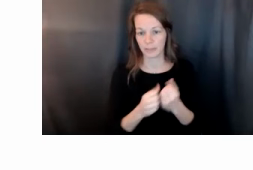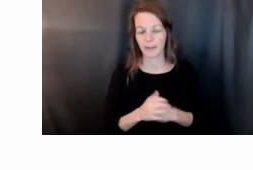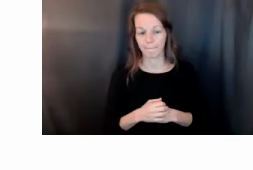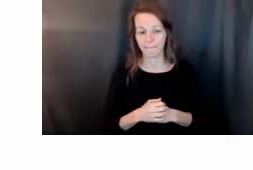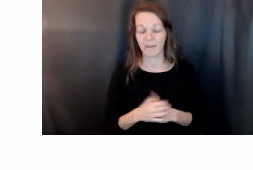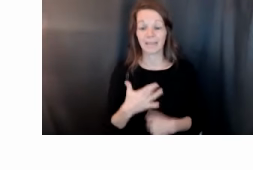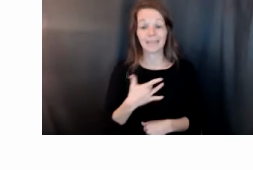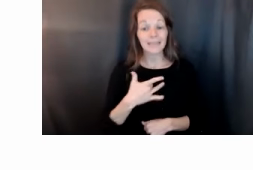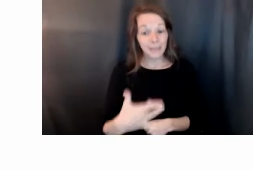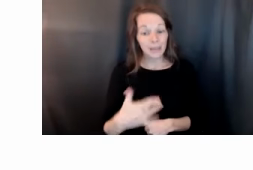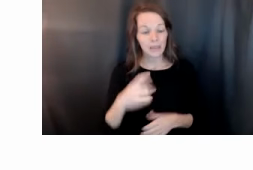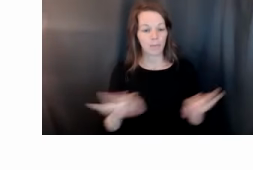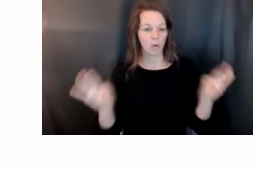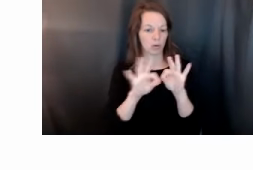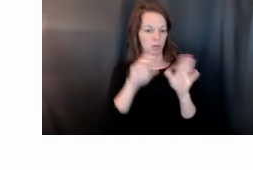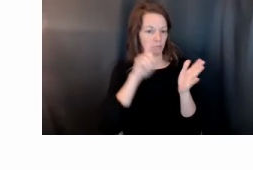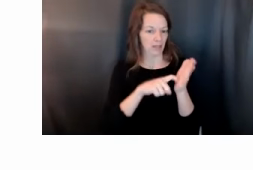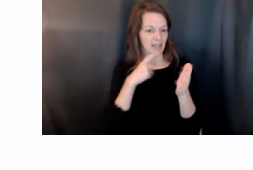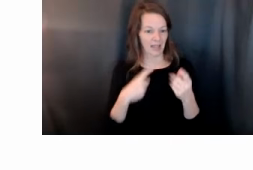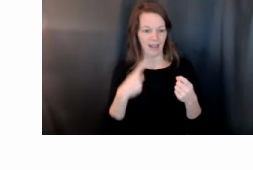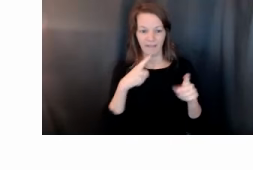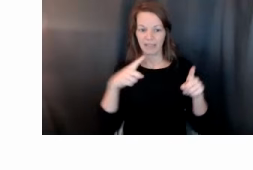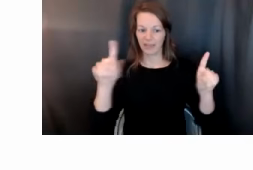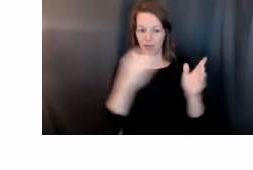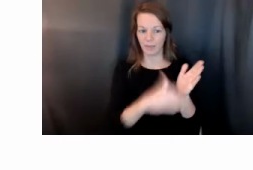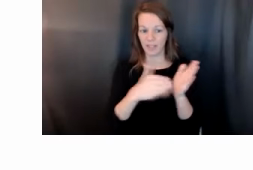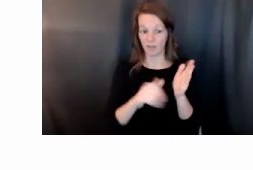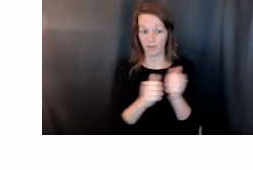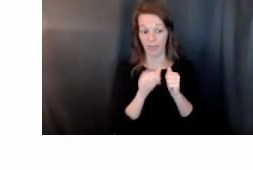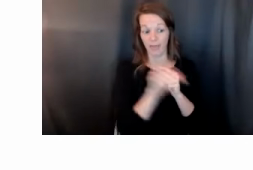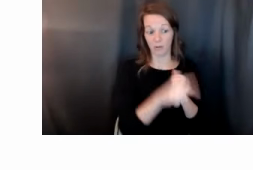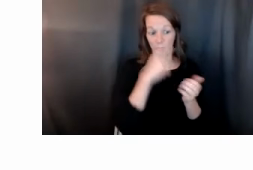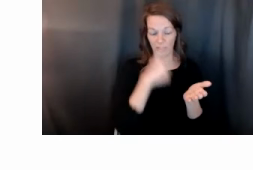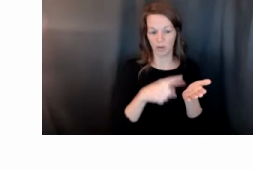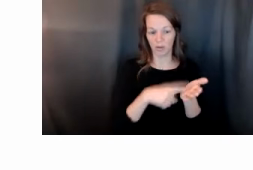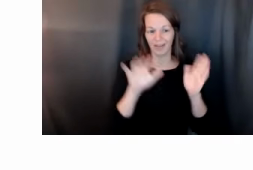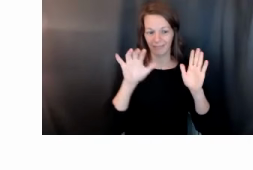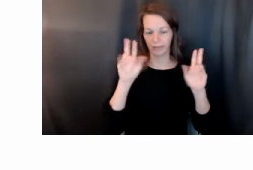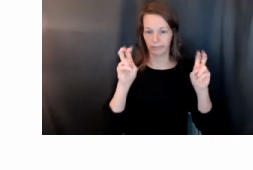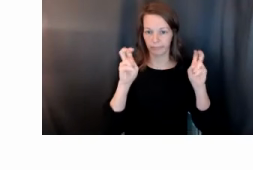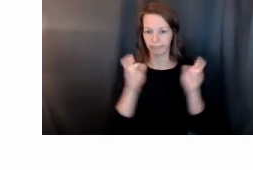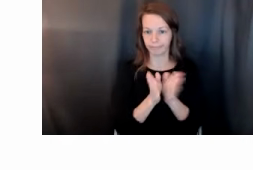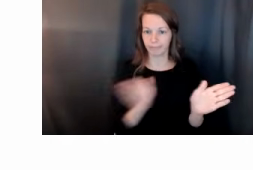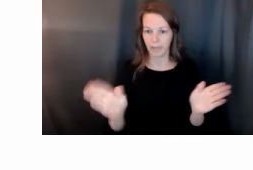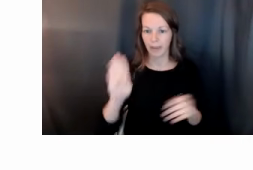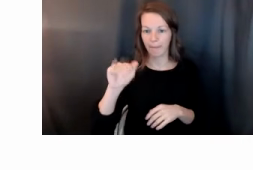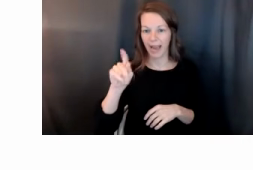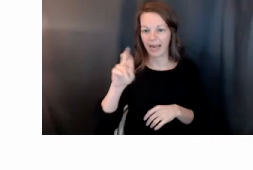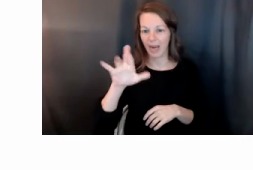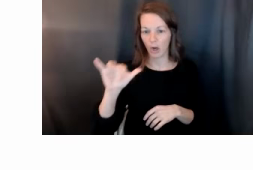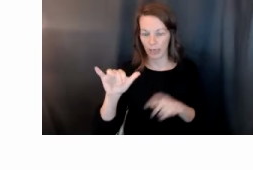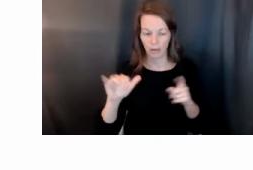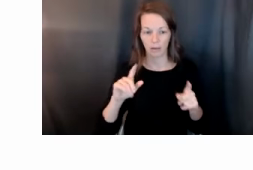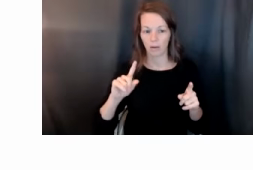Now, typically, it's important to note that the effect of repetition within this research has been treated as binary. And so reduction is only